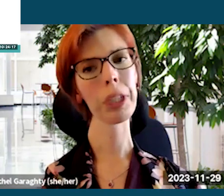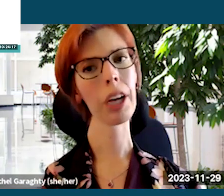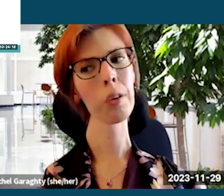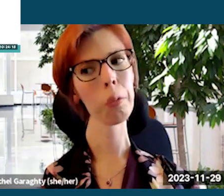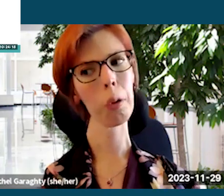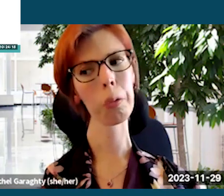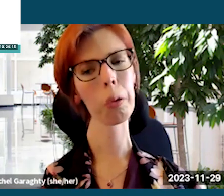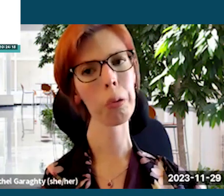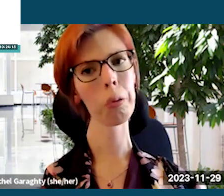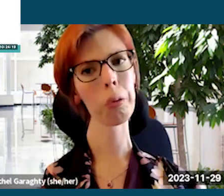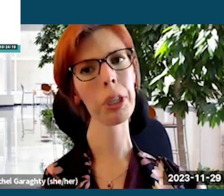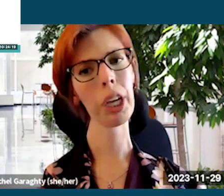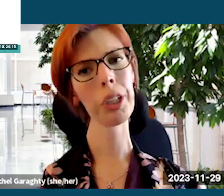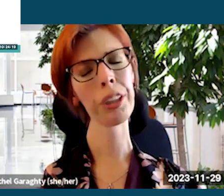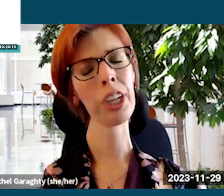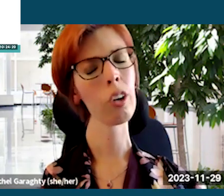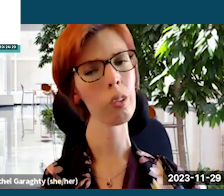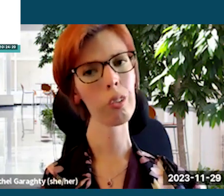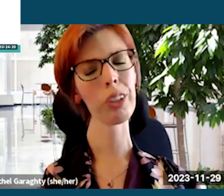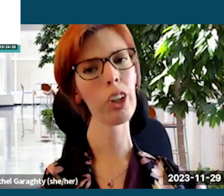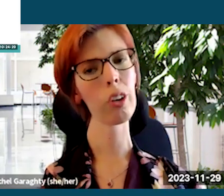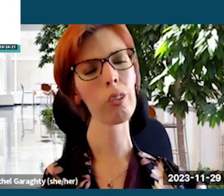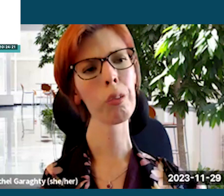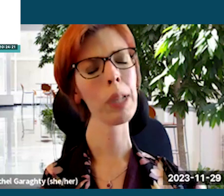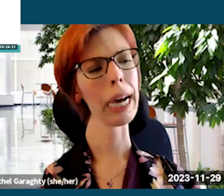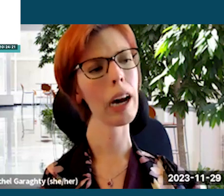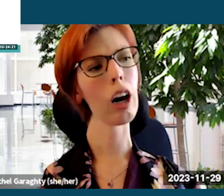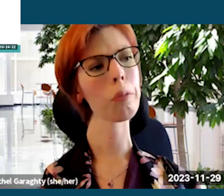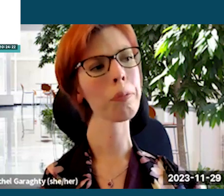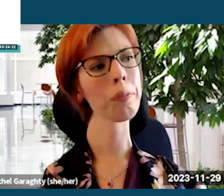Between the end of World War II and the 1970s,